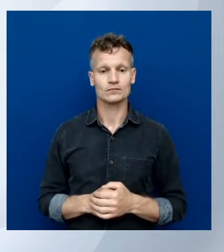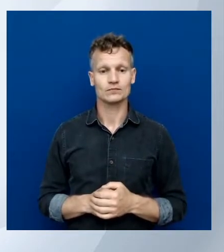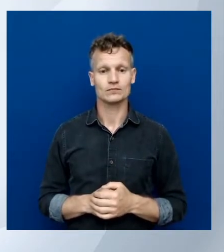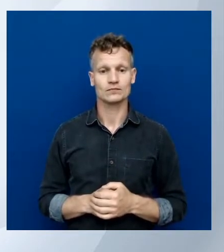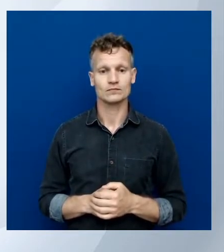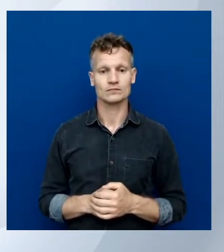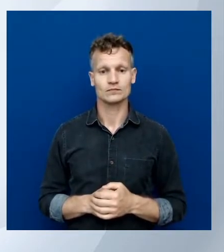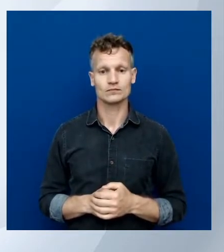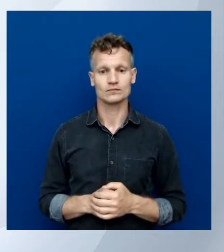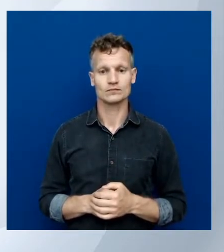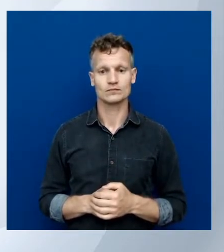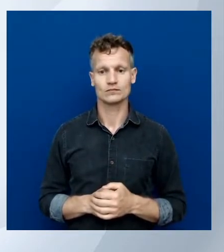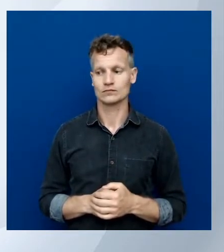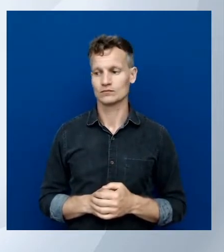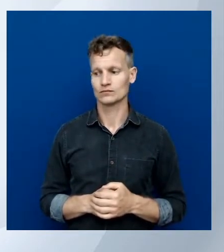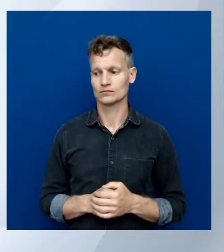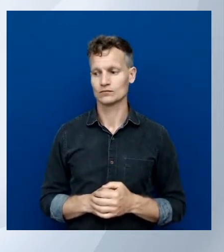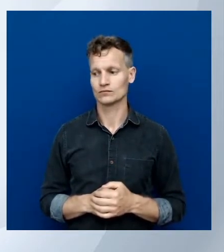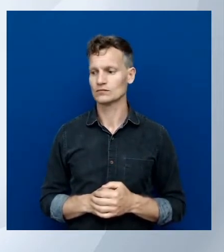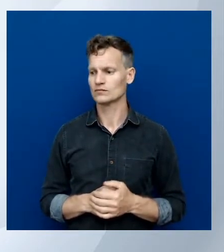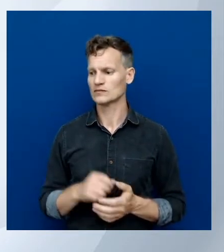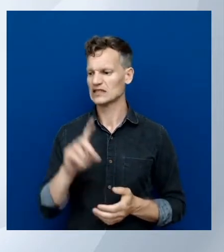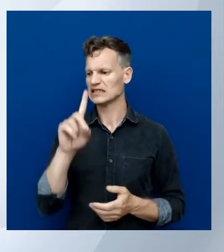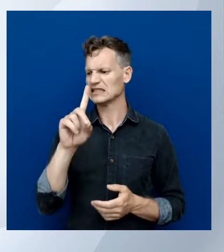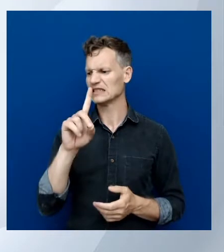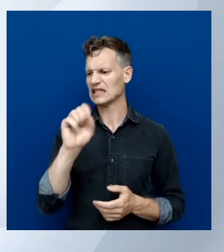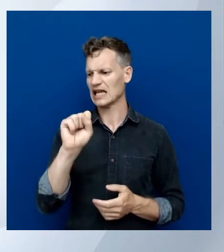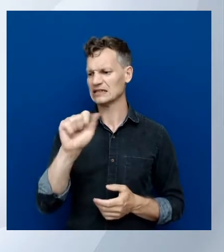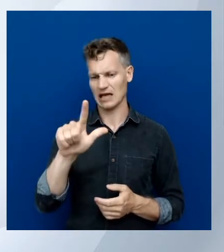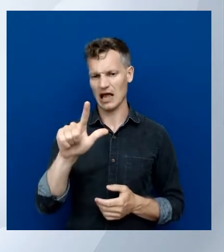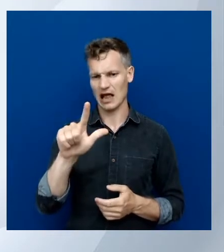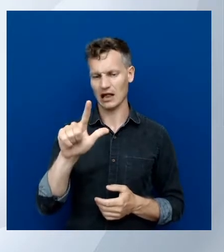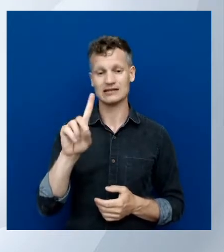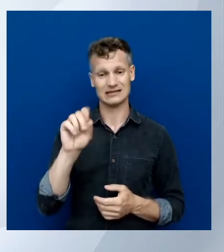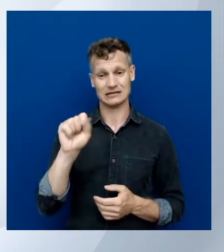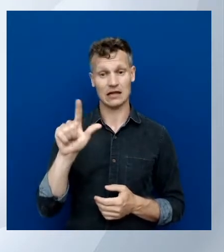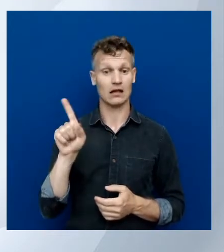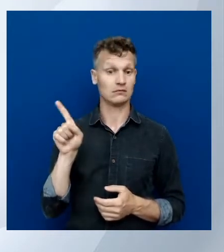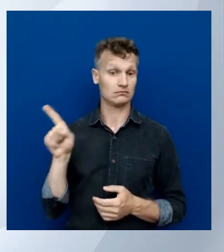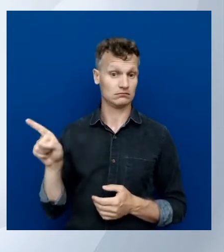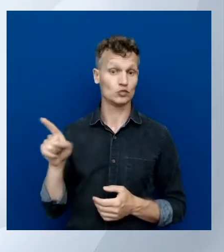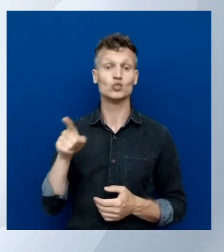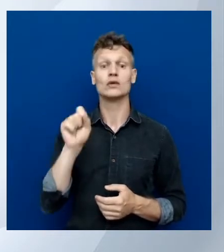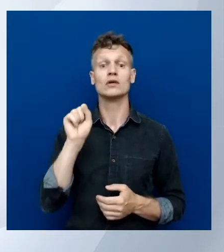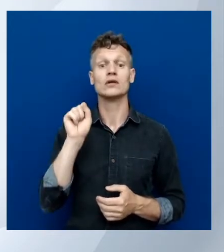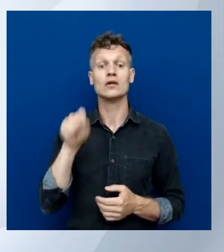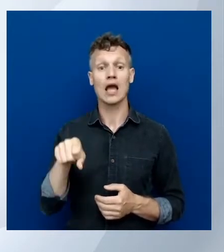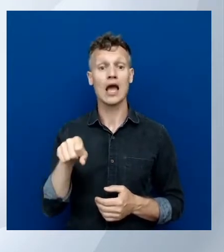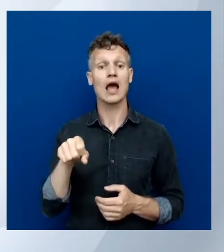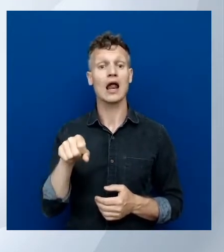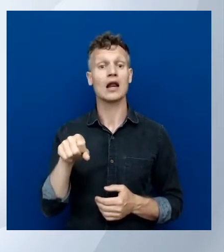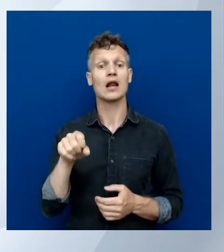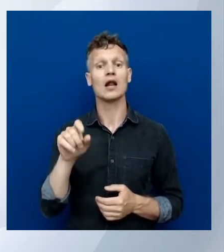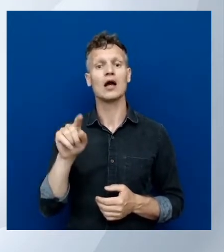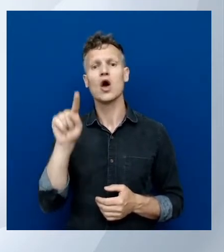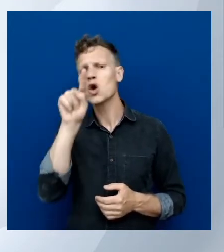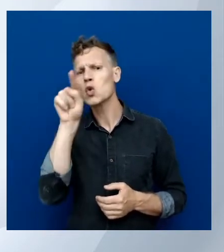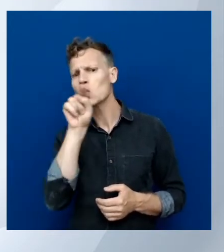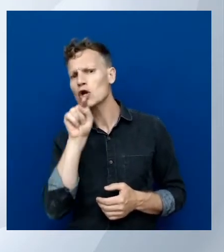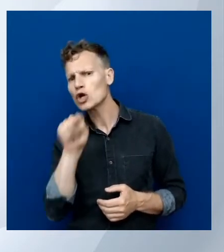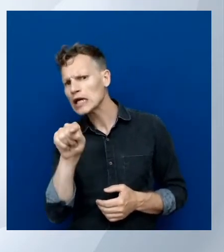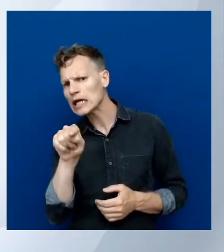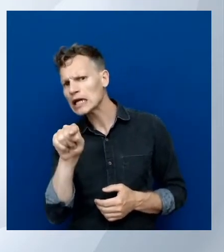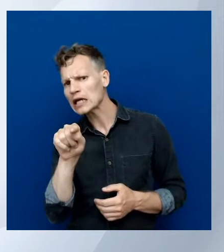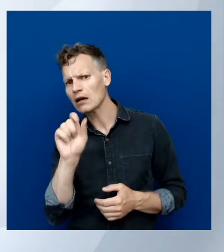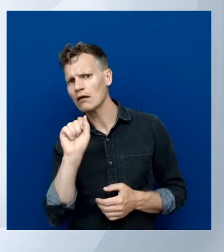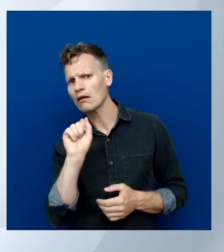query over JSON, and it gives you feedback. It's not a general purpose